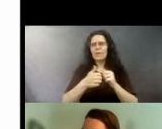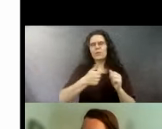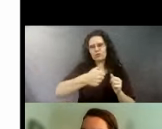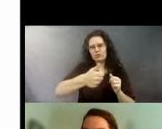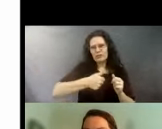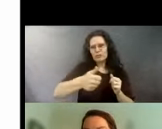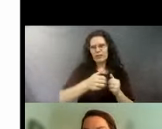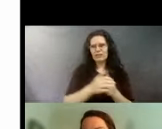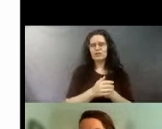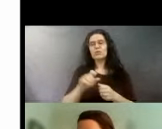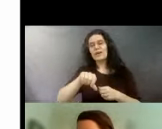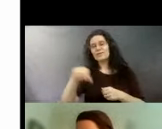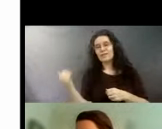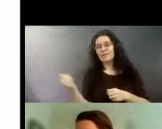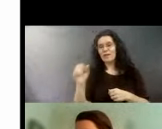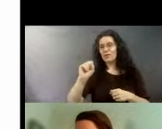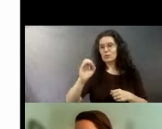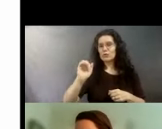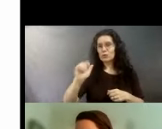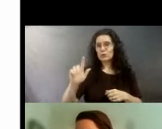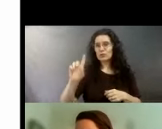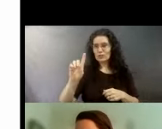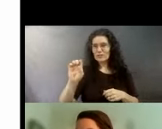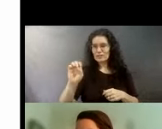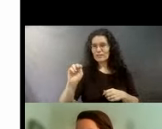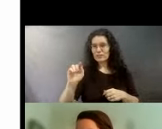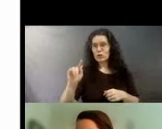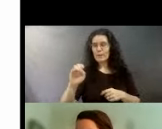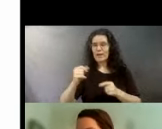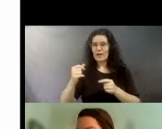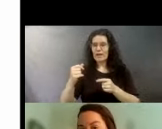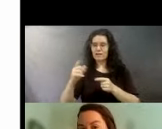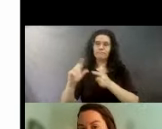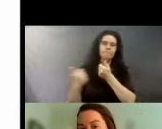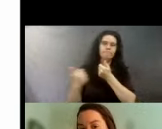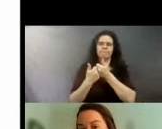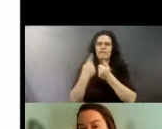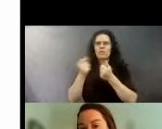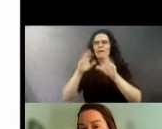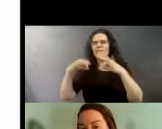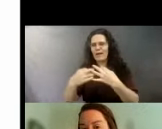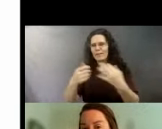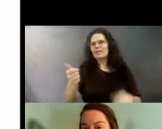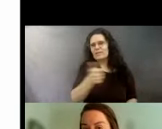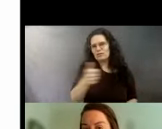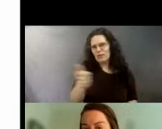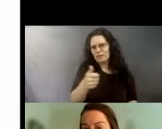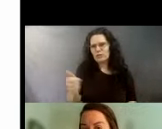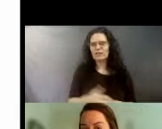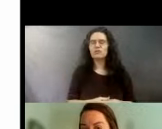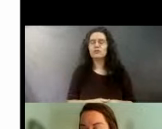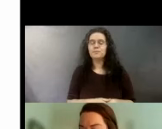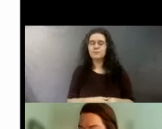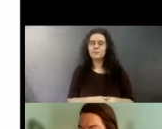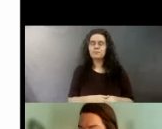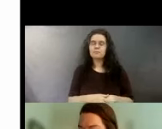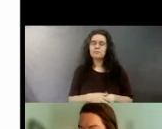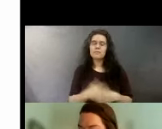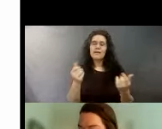many of our families. In Delaware, we have the north is very industrial, the south is very rural. If we say,